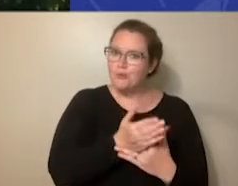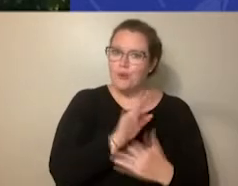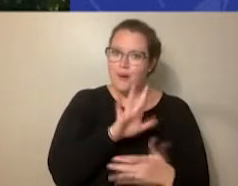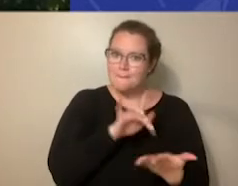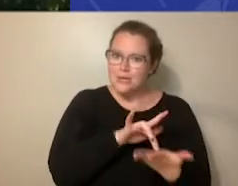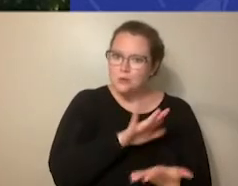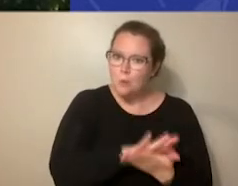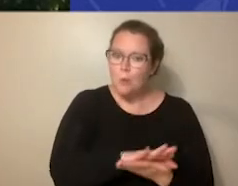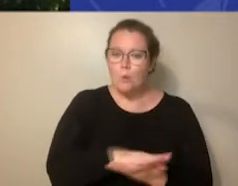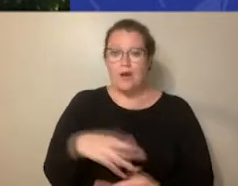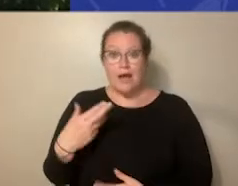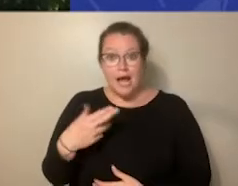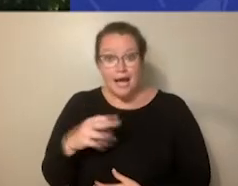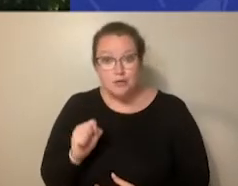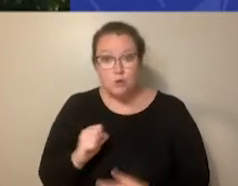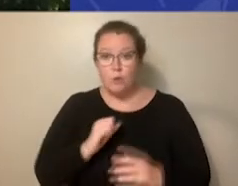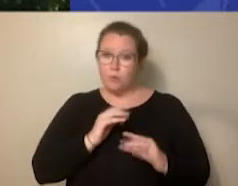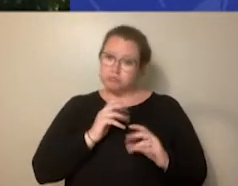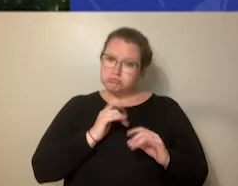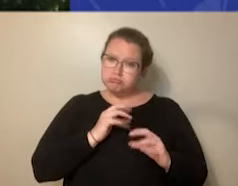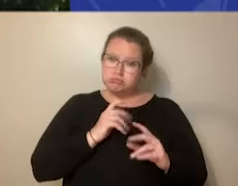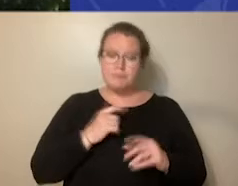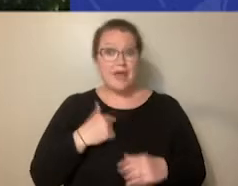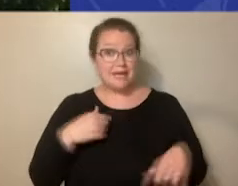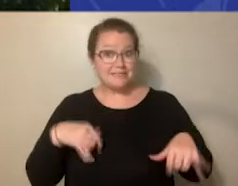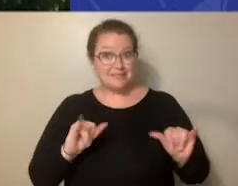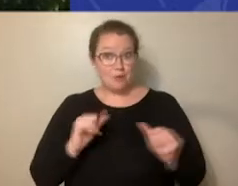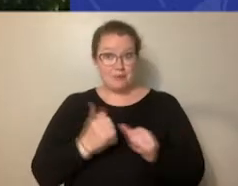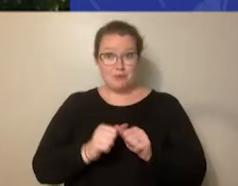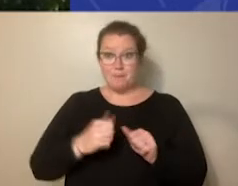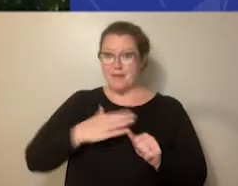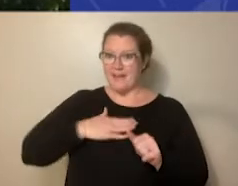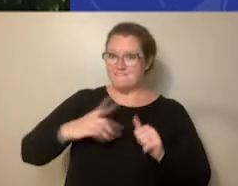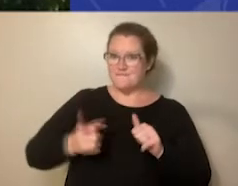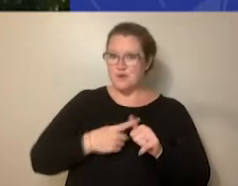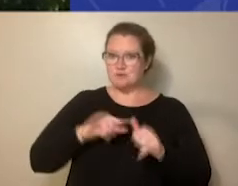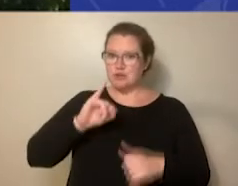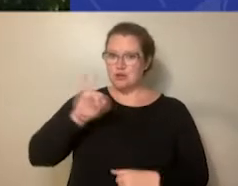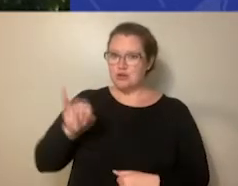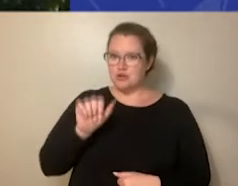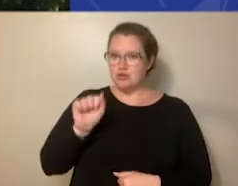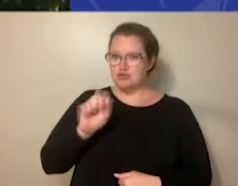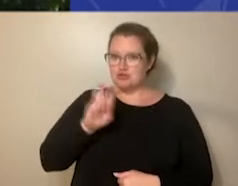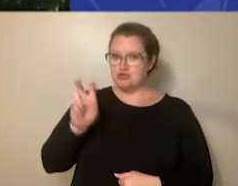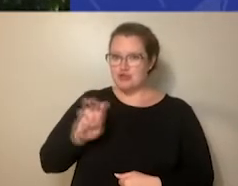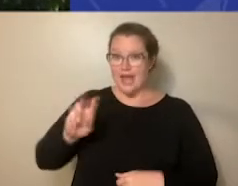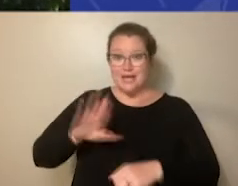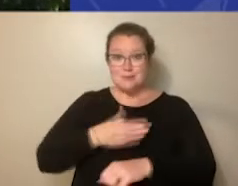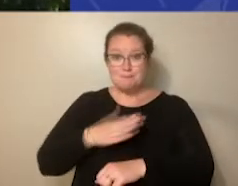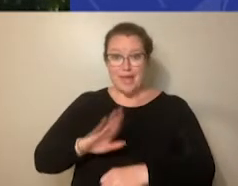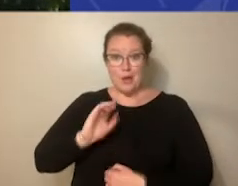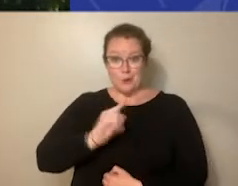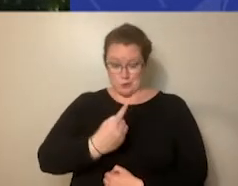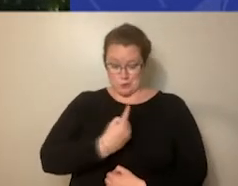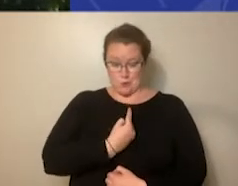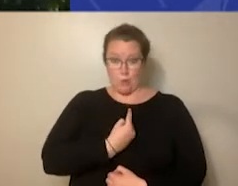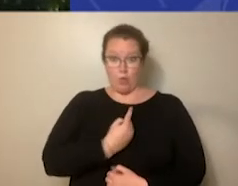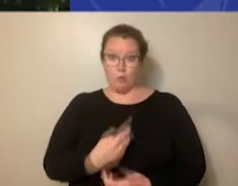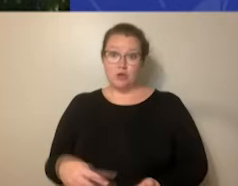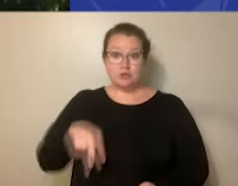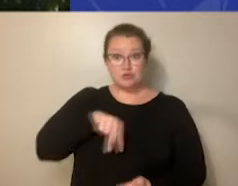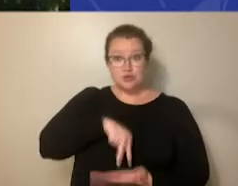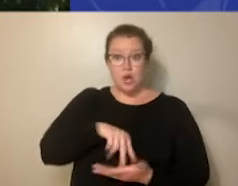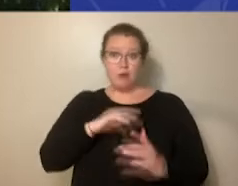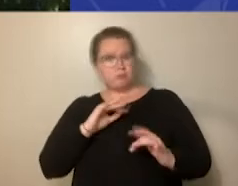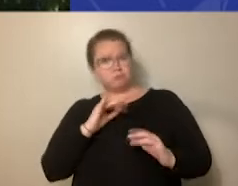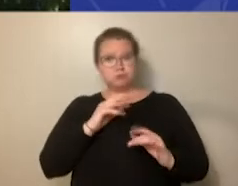all the way through high school. In fact, I can still remember my first jazz band solo at a concert we were given, standing up and giving my